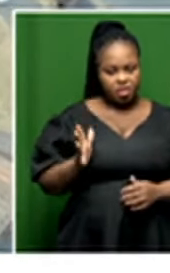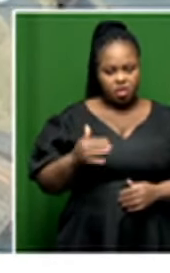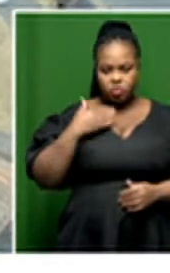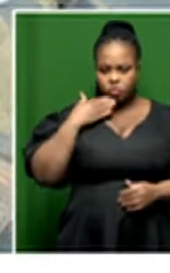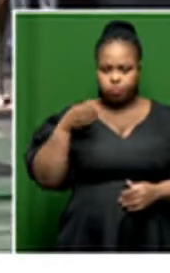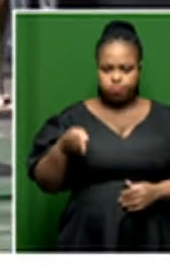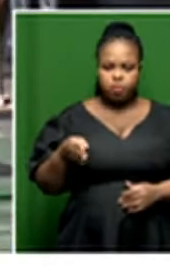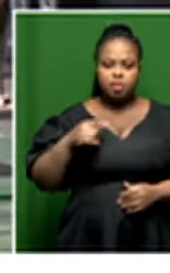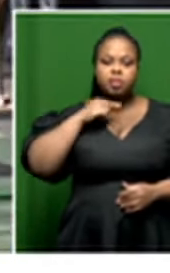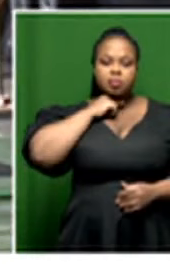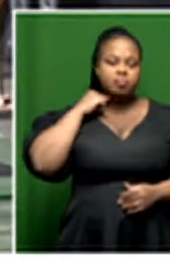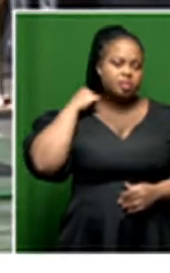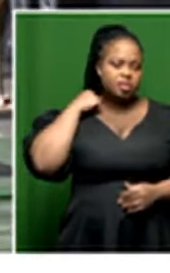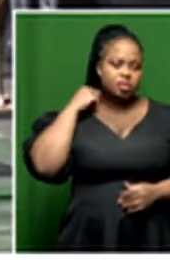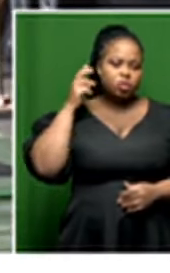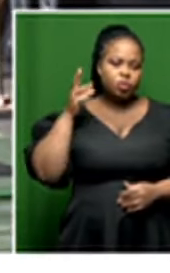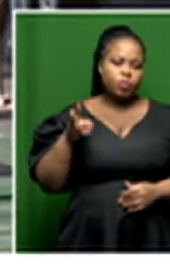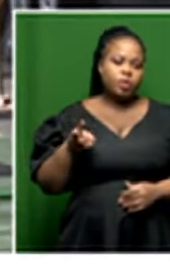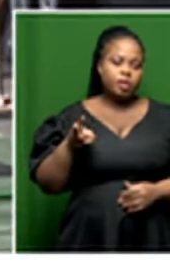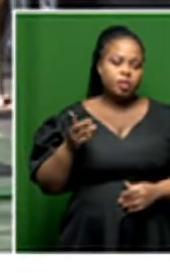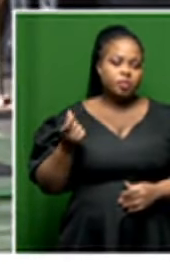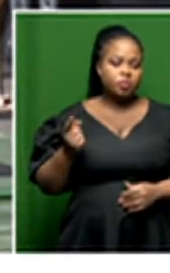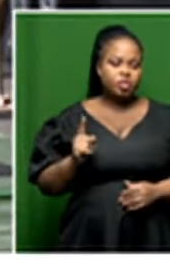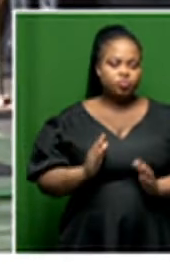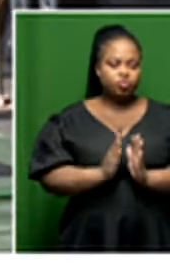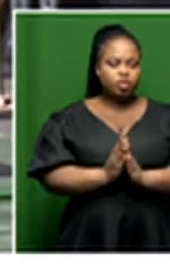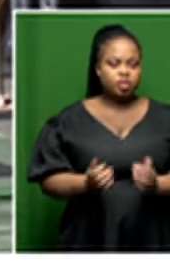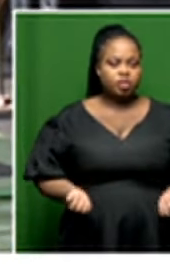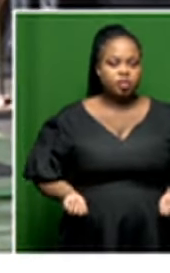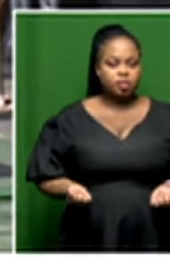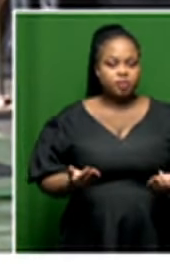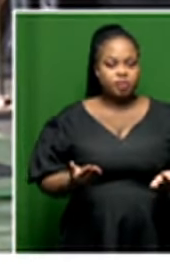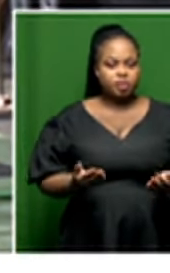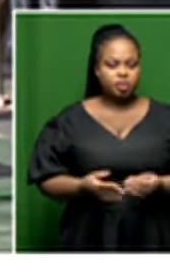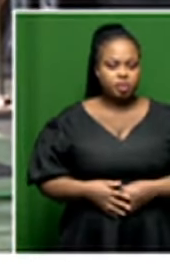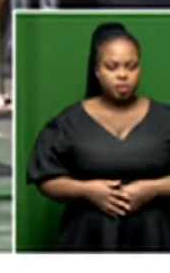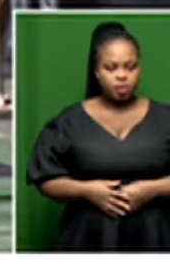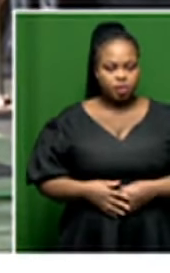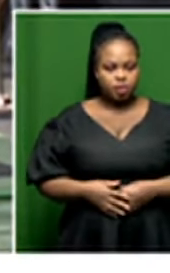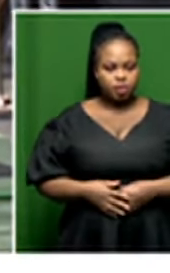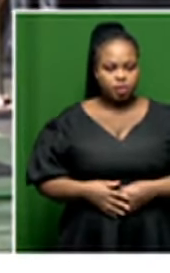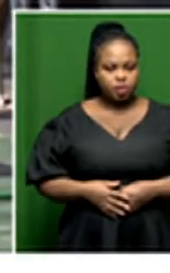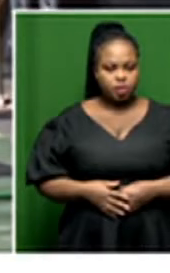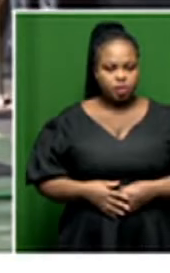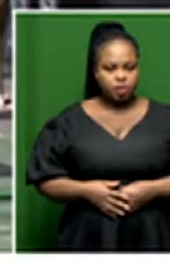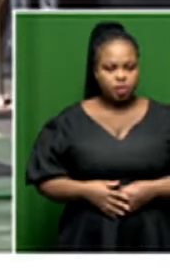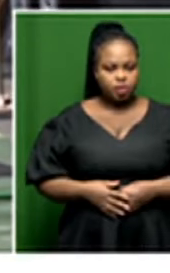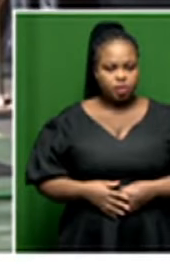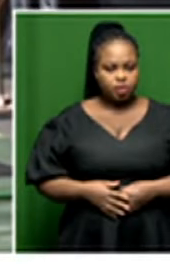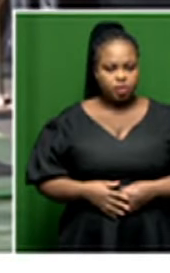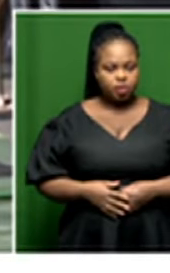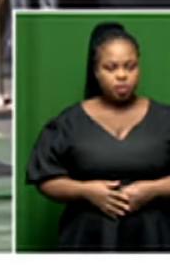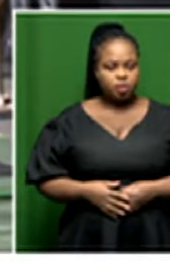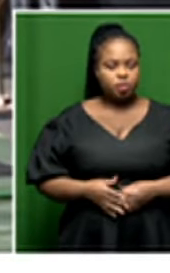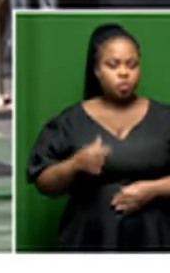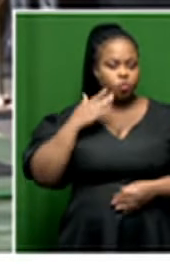the priest will be delivering the church service. We anticipate that from there on, several speeches from the